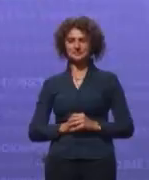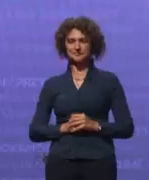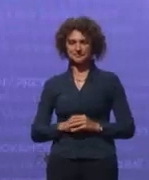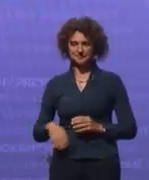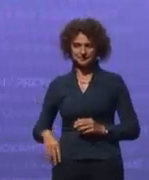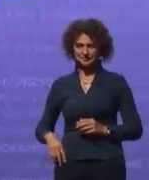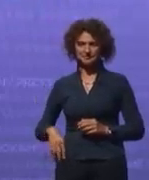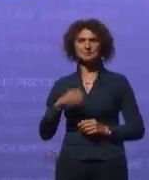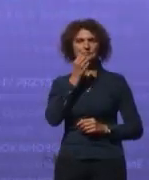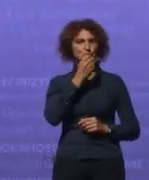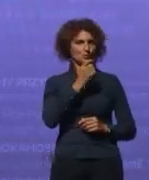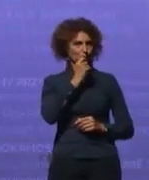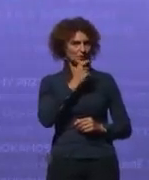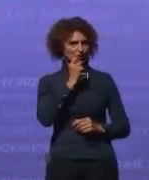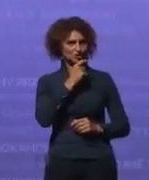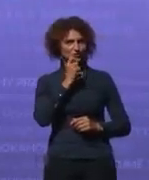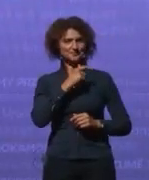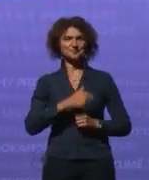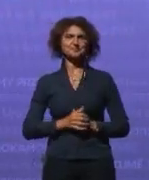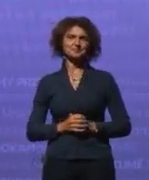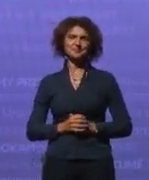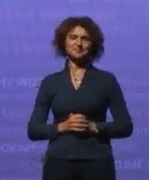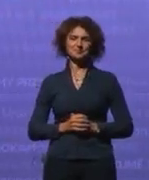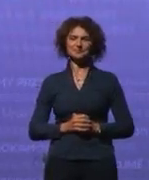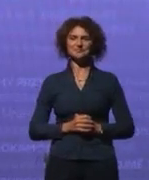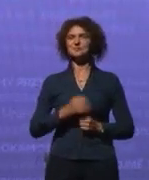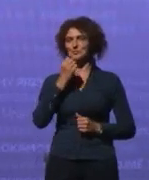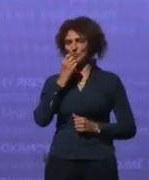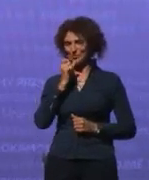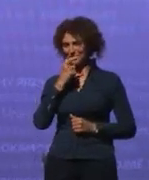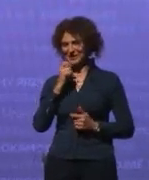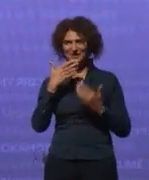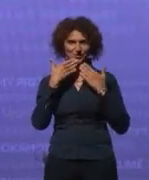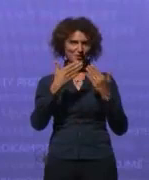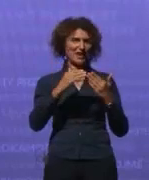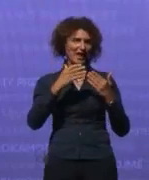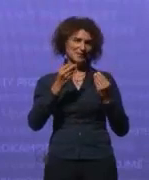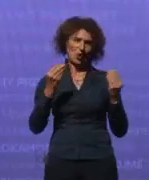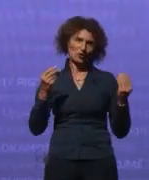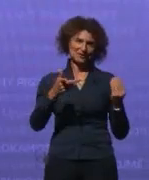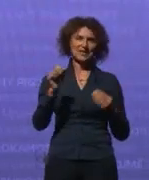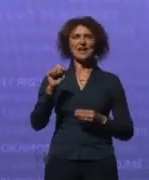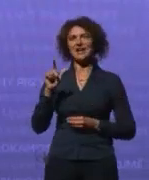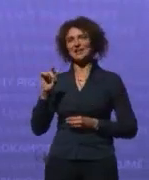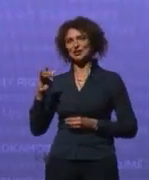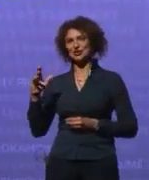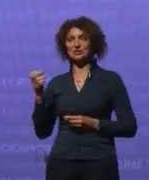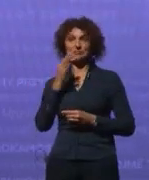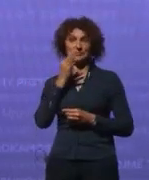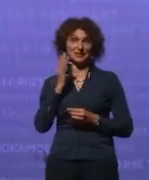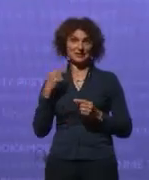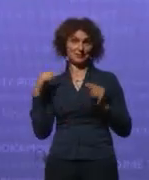Good afternoon. Thank you so much, Alice. It's great to be here. And today I came